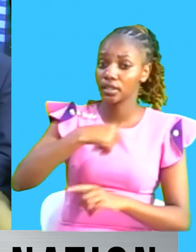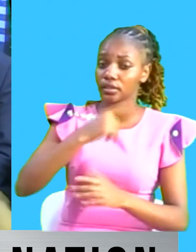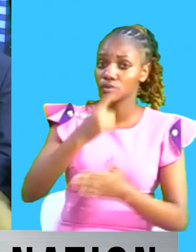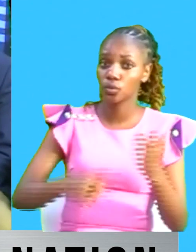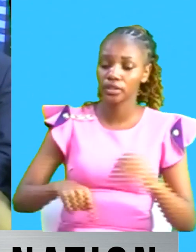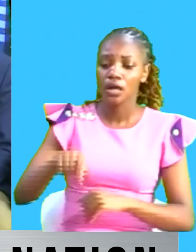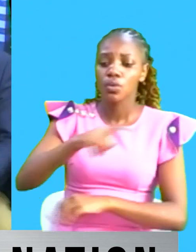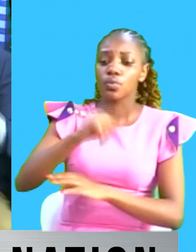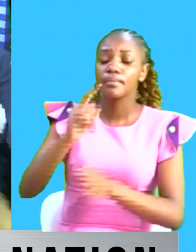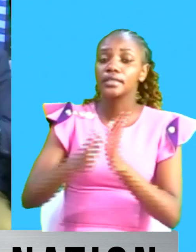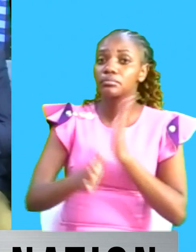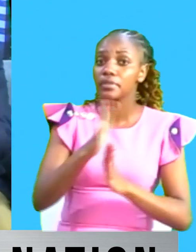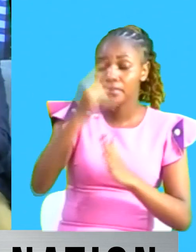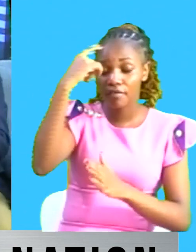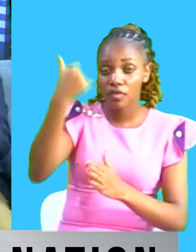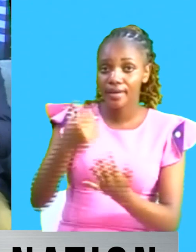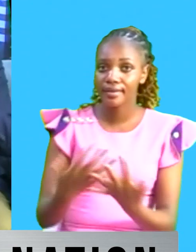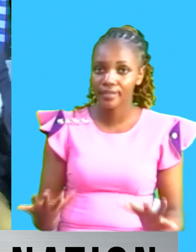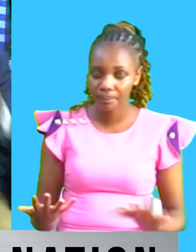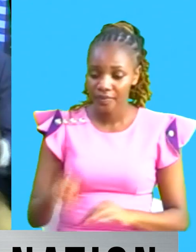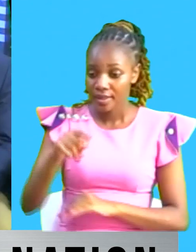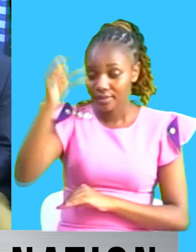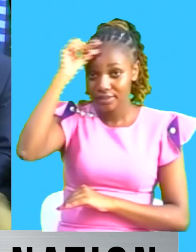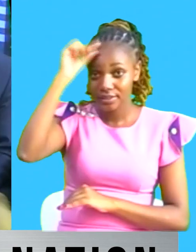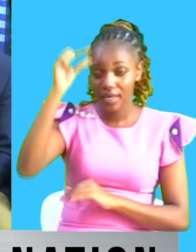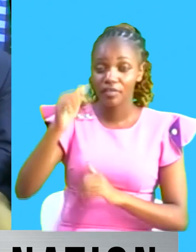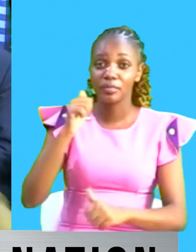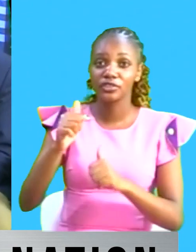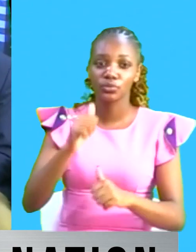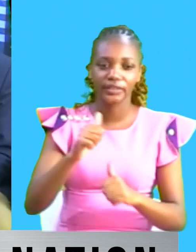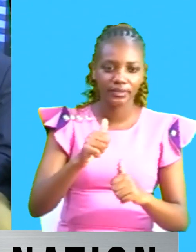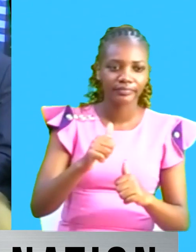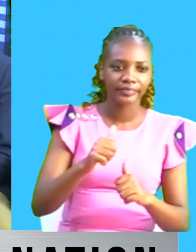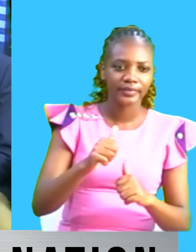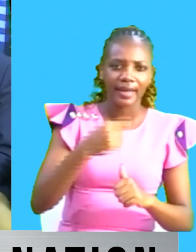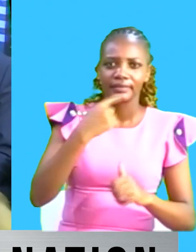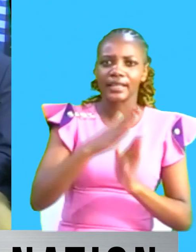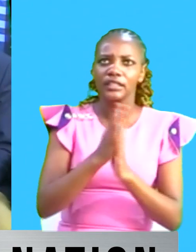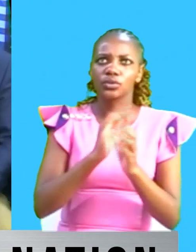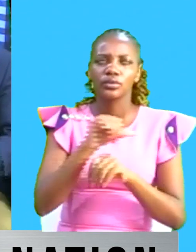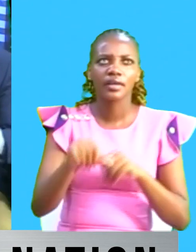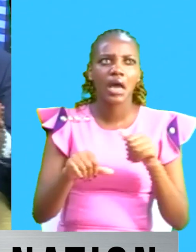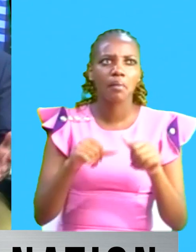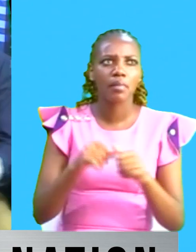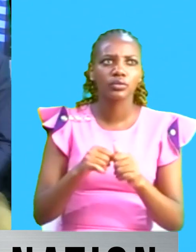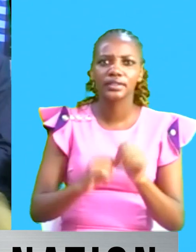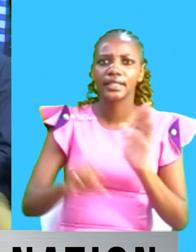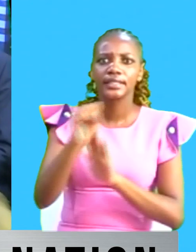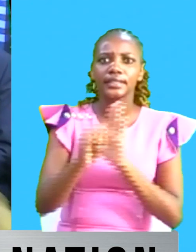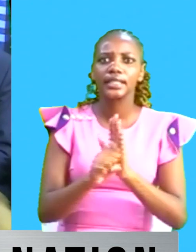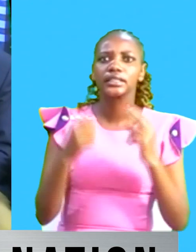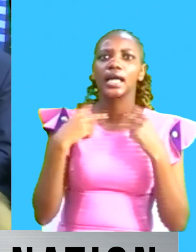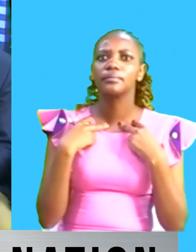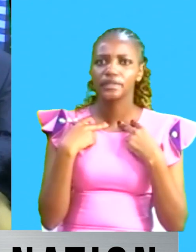be prepared for anything. This is a government that came with a rhetoric that there was something called state capture, and they